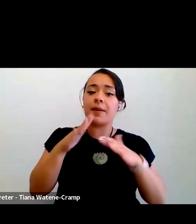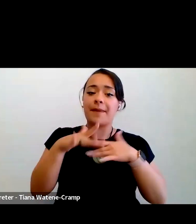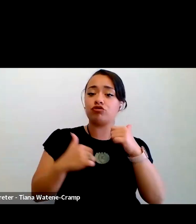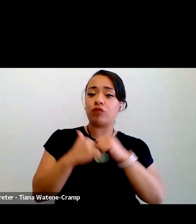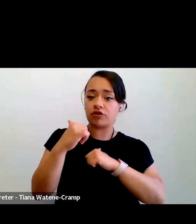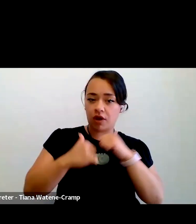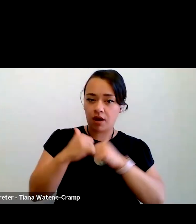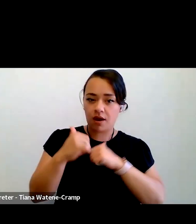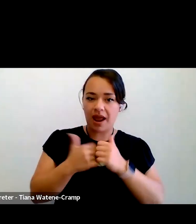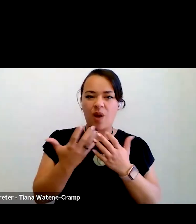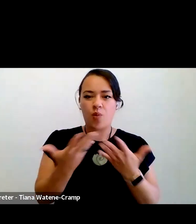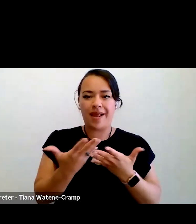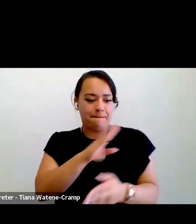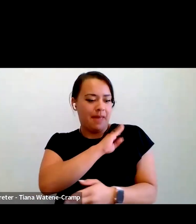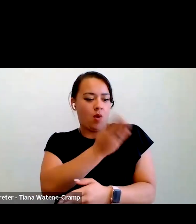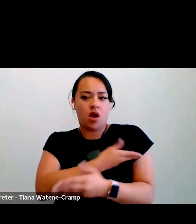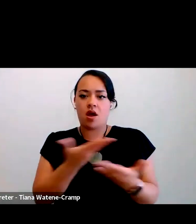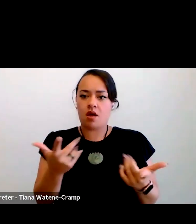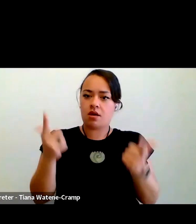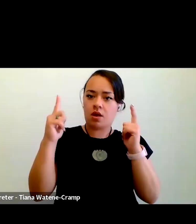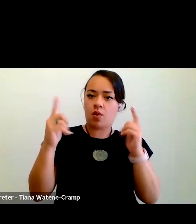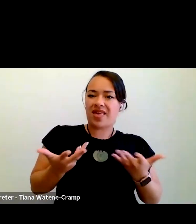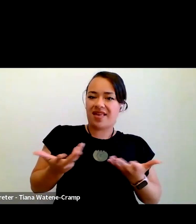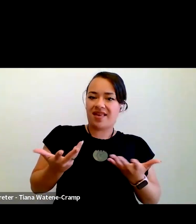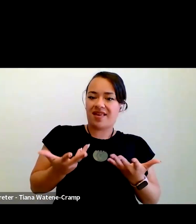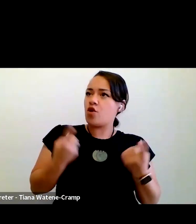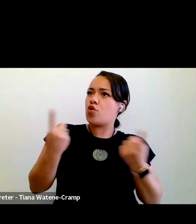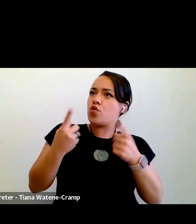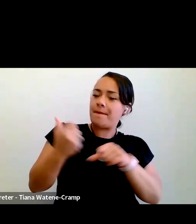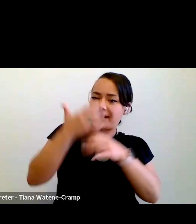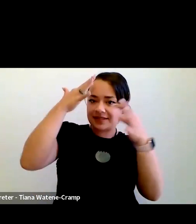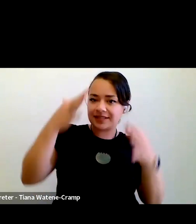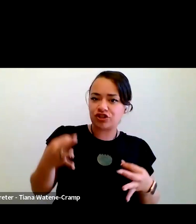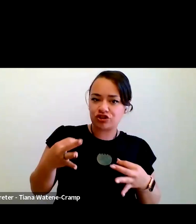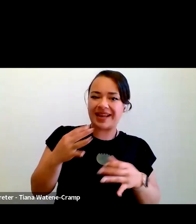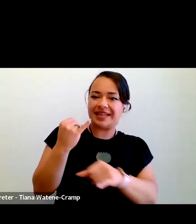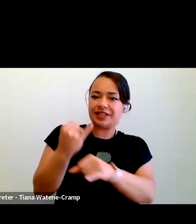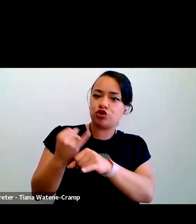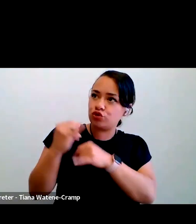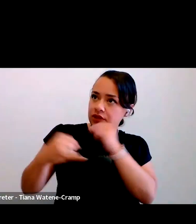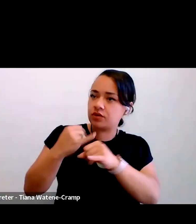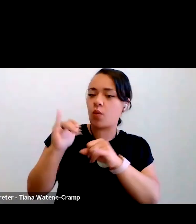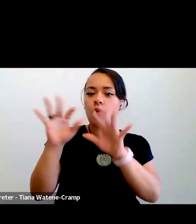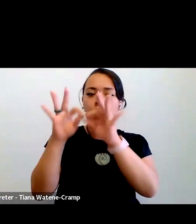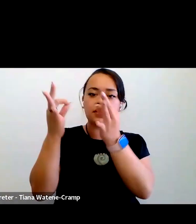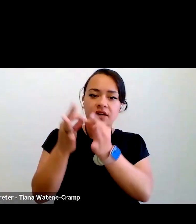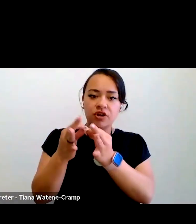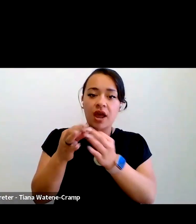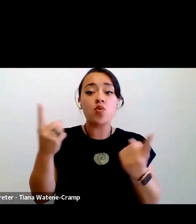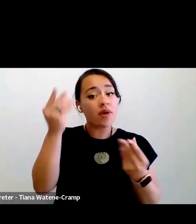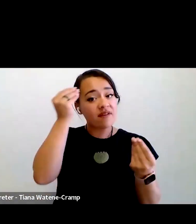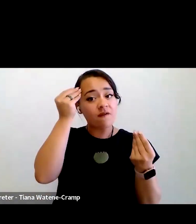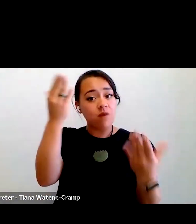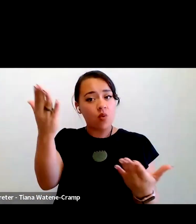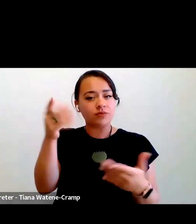where power is located. And we get to talk about who makes the decisions in institutions and organisations and who informs those